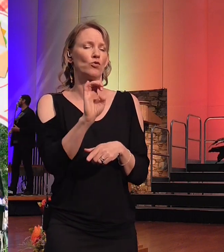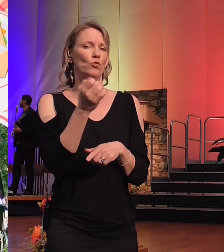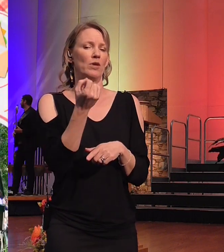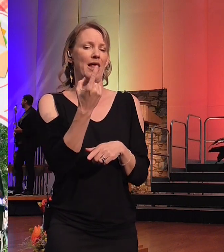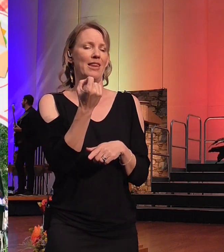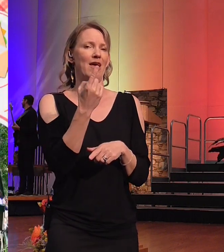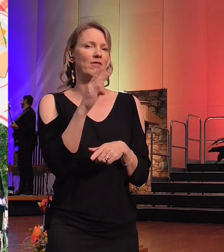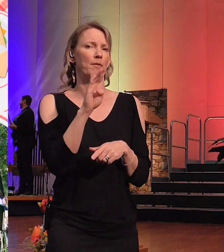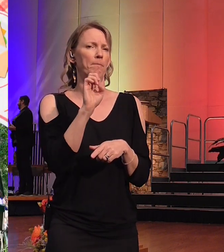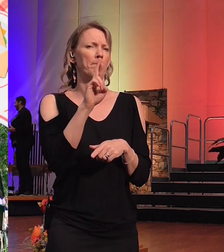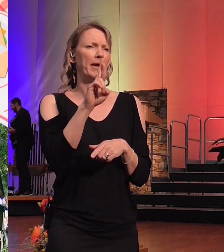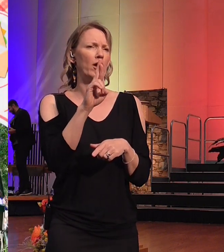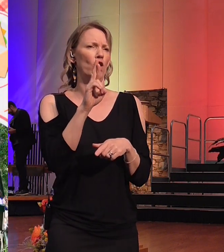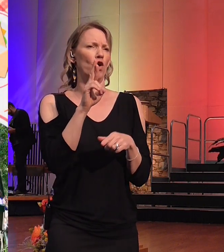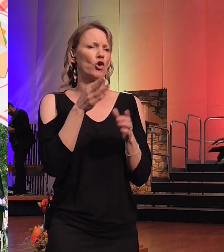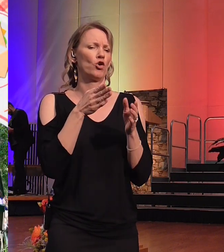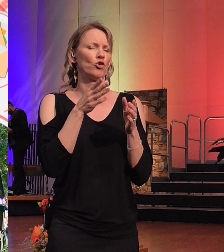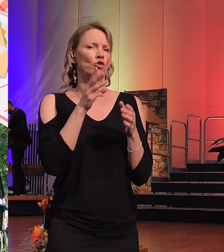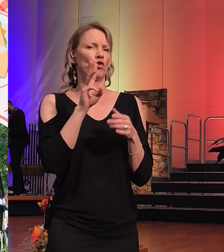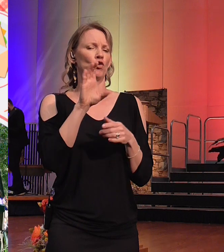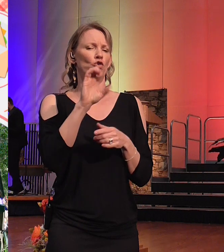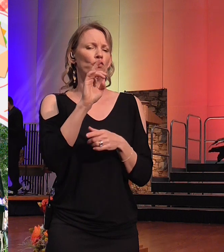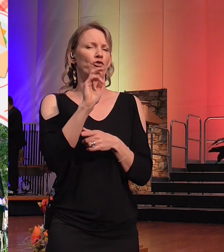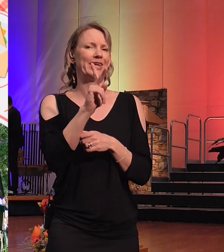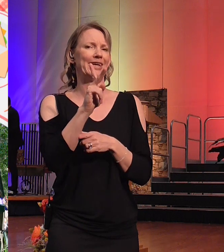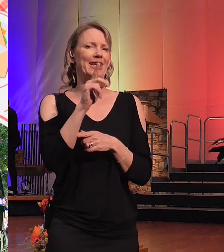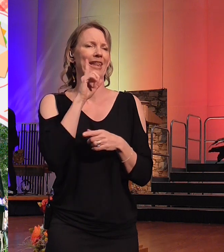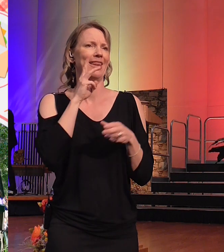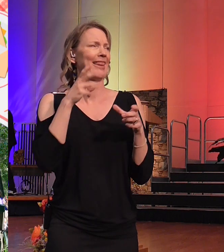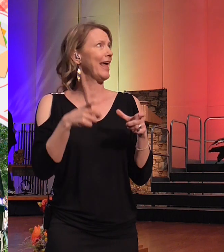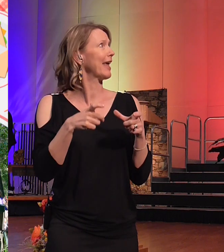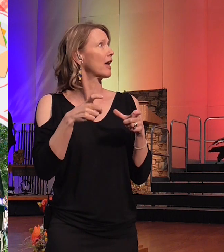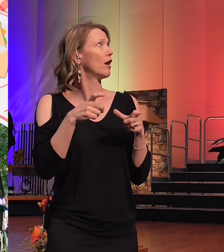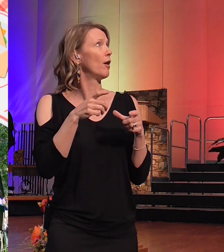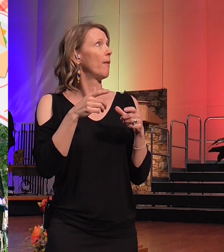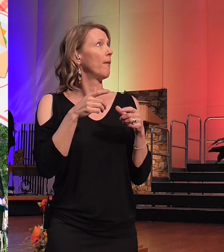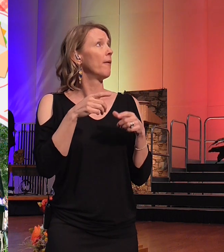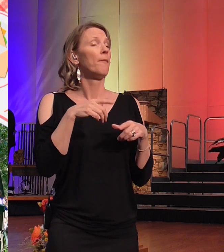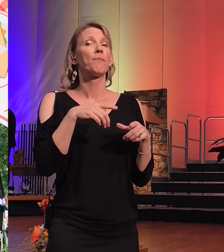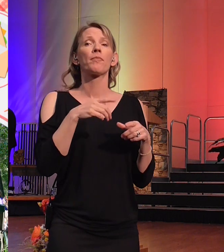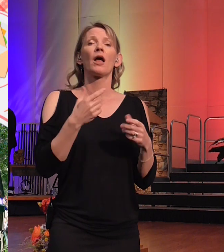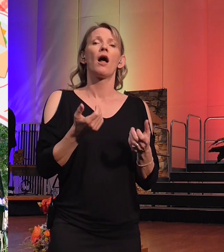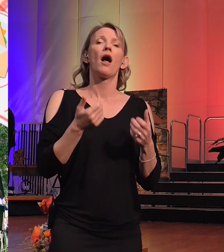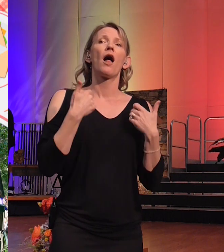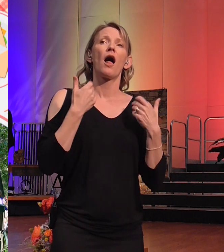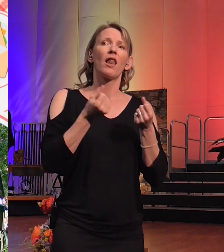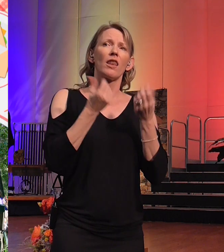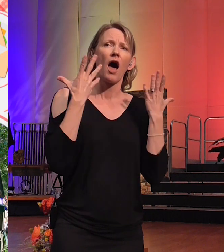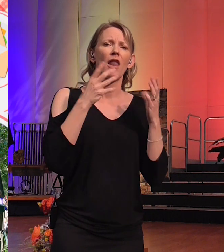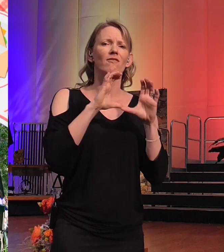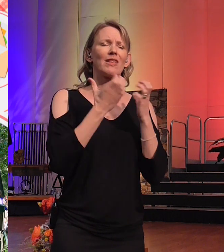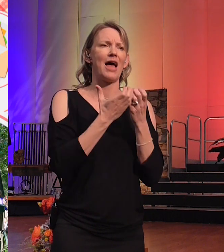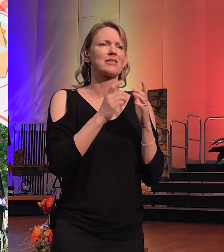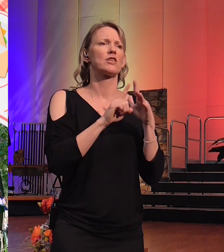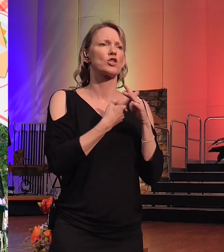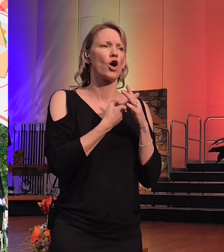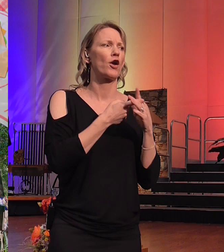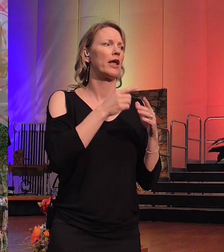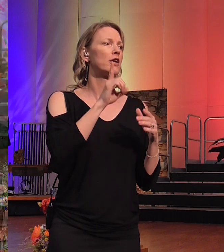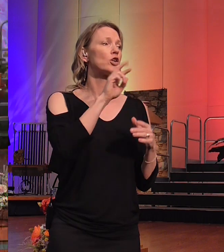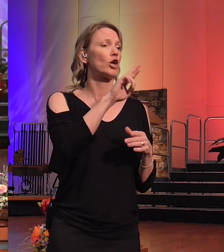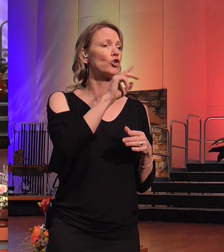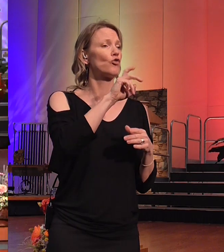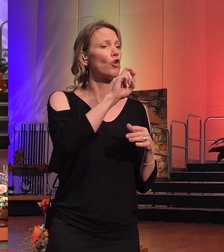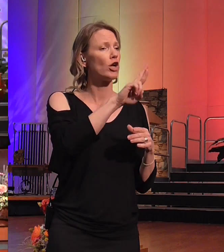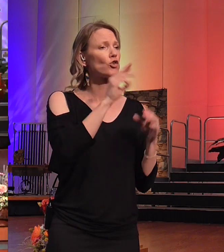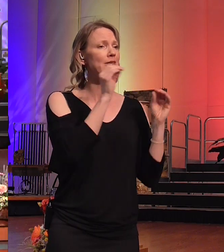June 11th at Bear Creek Lake Park. You can learn more online. Hey, a bunch of great classes starting in June. Some guy named Roger Teal is teaching a class on